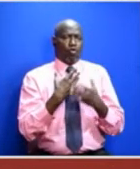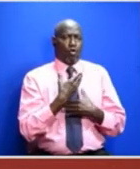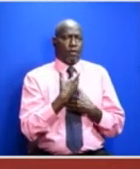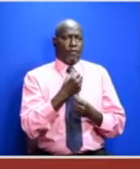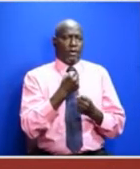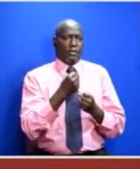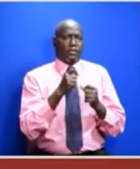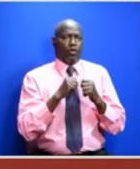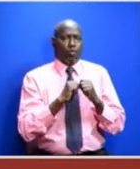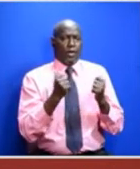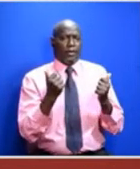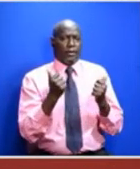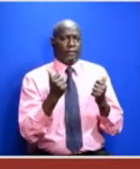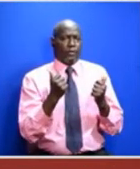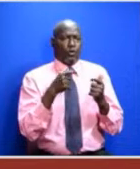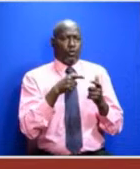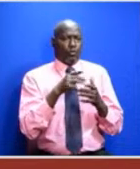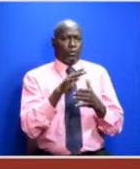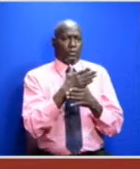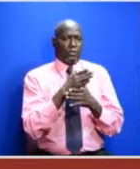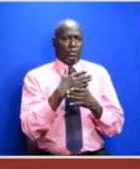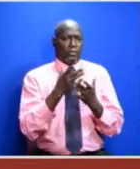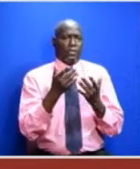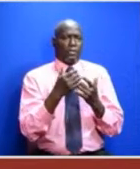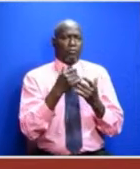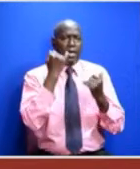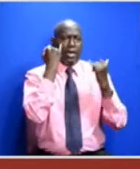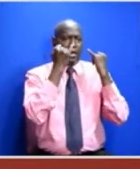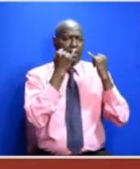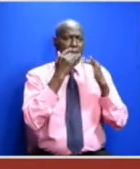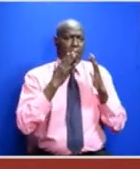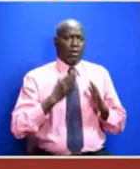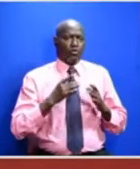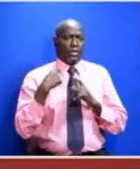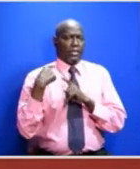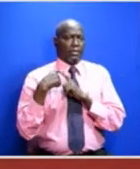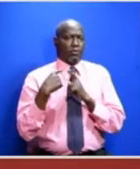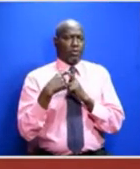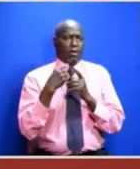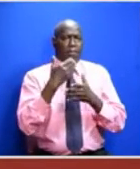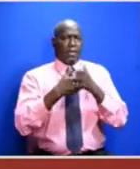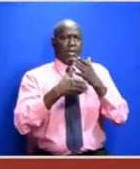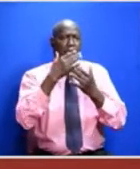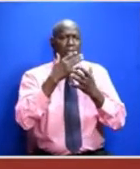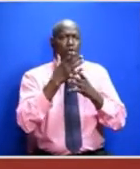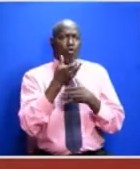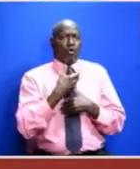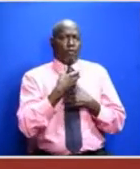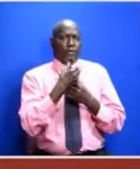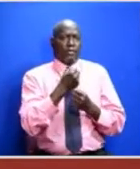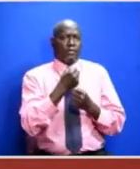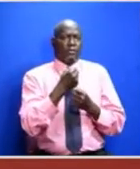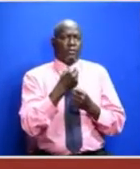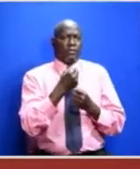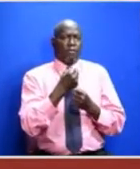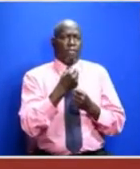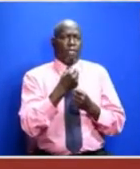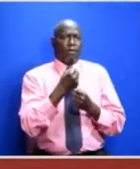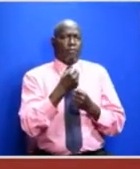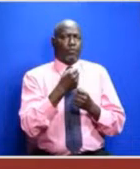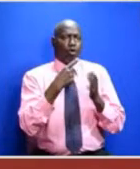and wellness. Together, they shared profound insights and personal experiences on building confidence, overcoming